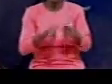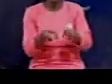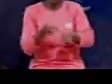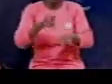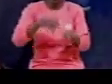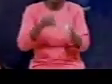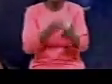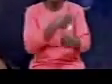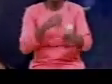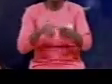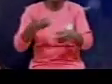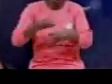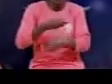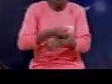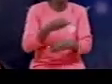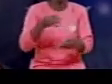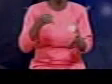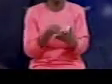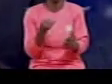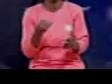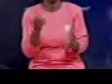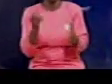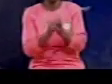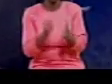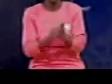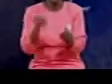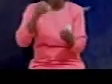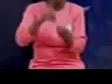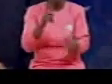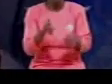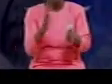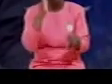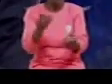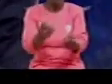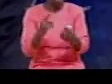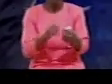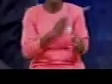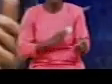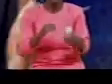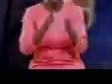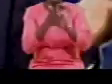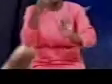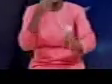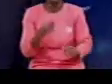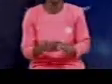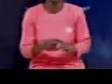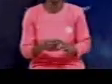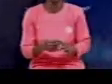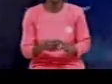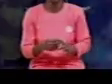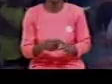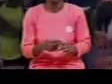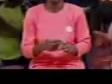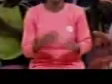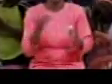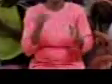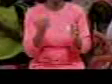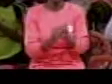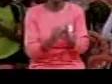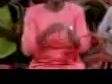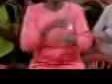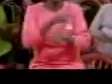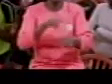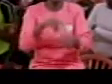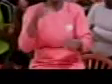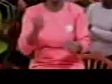a thousandfold so that more will come to Christ. In Jesus' name, may his impact affect the nations of the world. May his impact